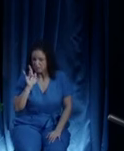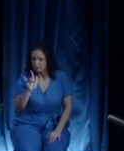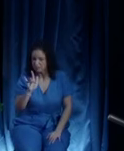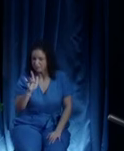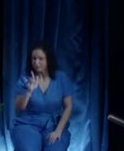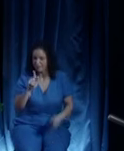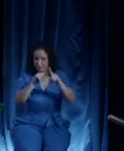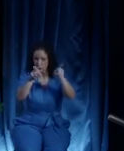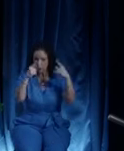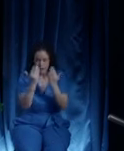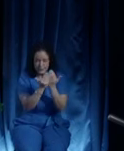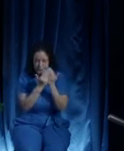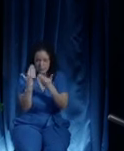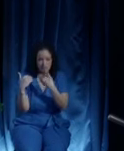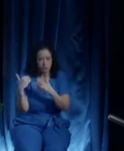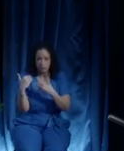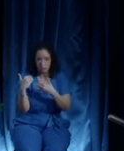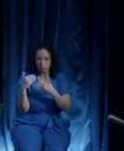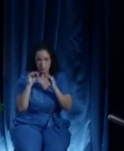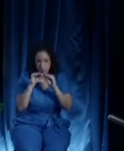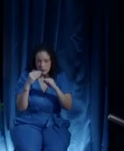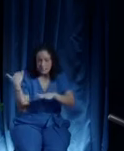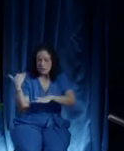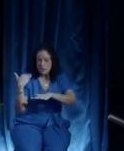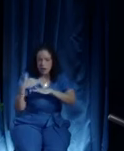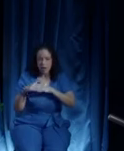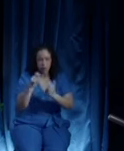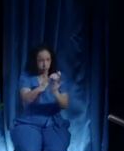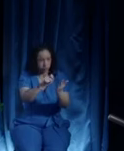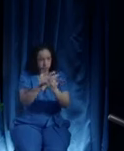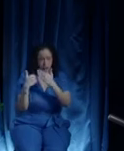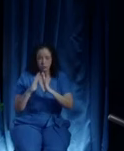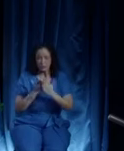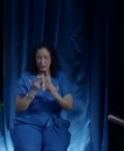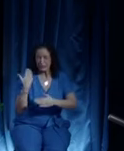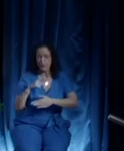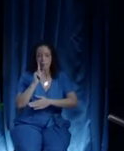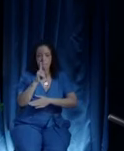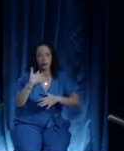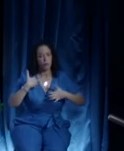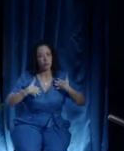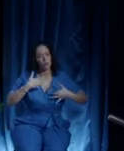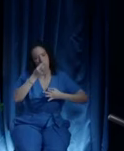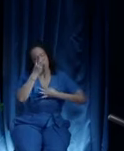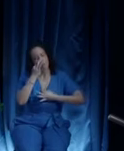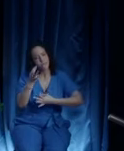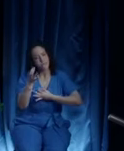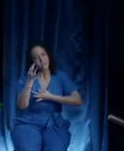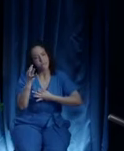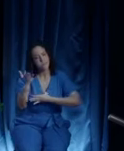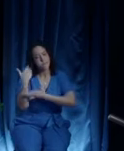at university. I've never taught history. I've never written any history books. But I am fascinated in it.